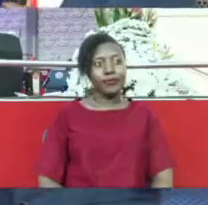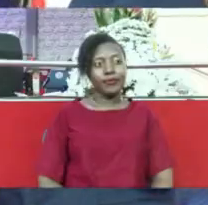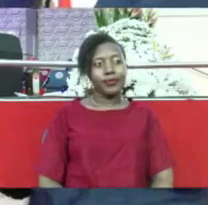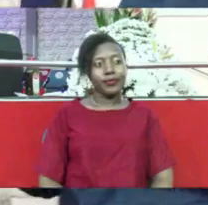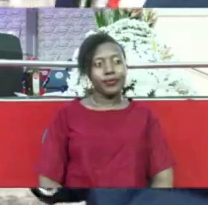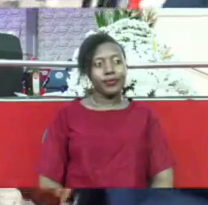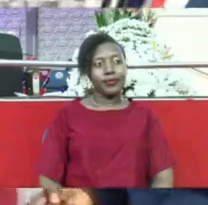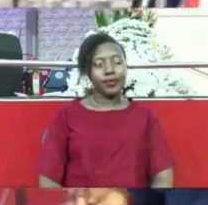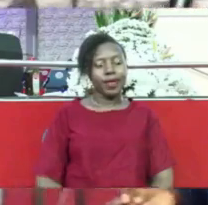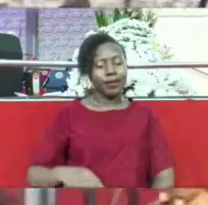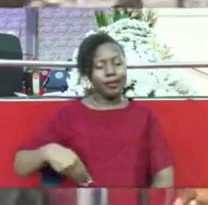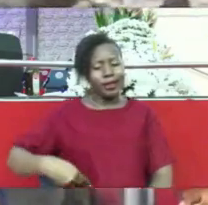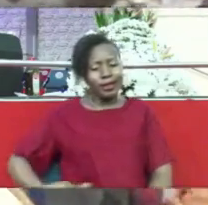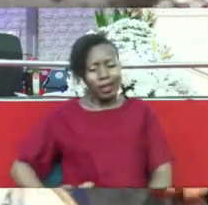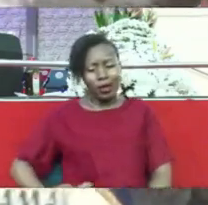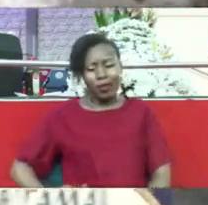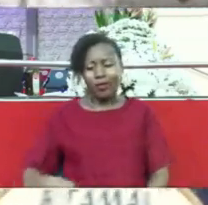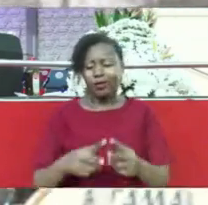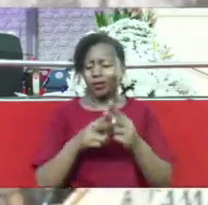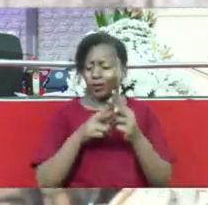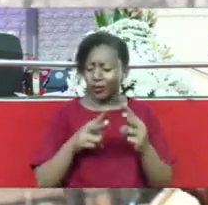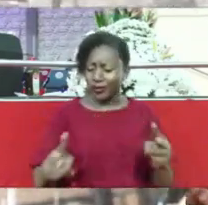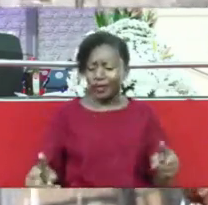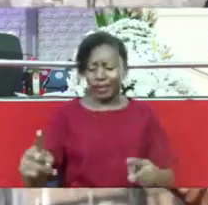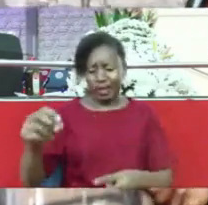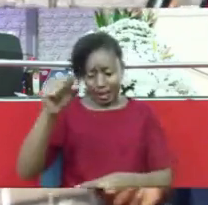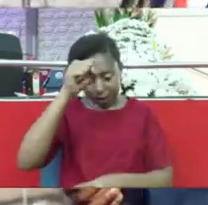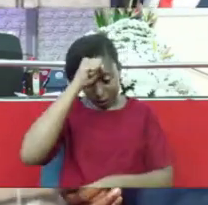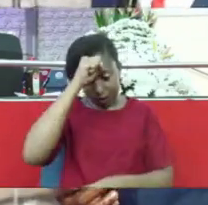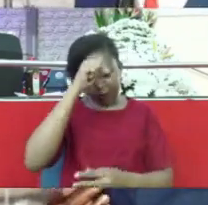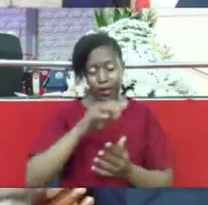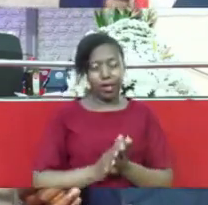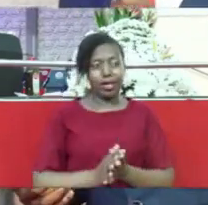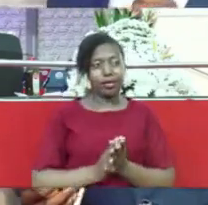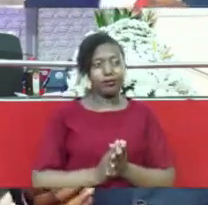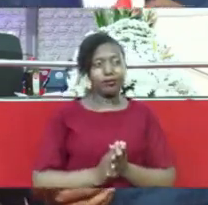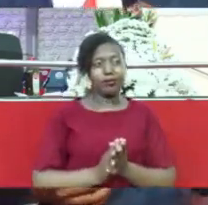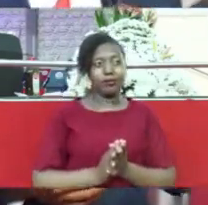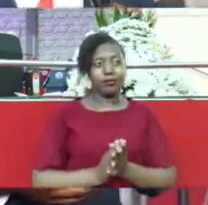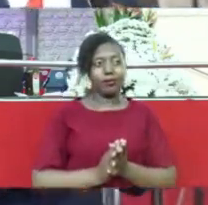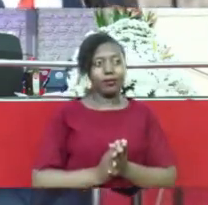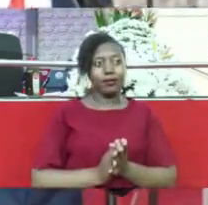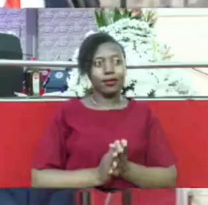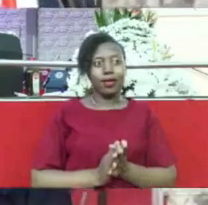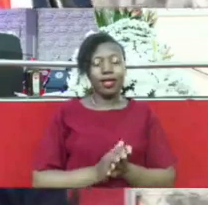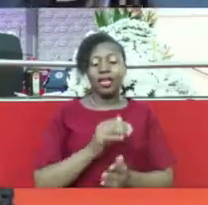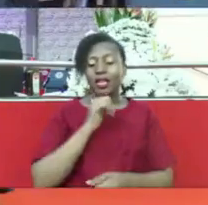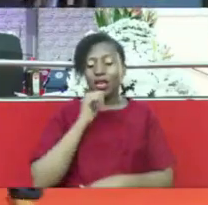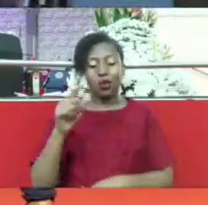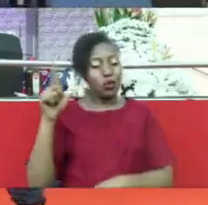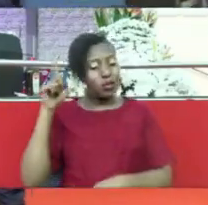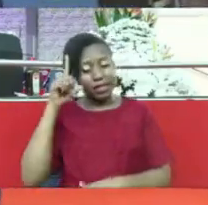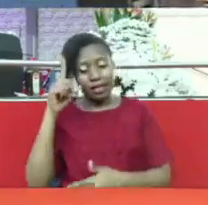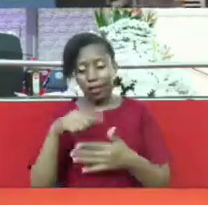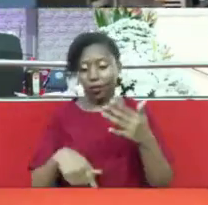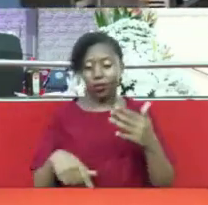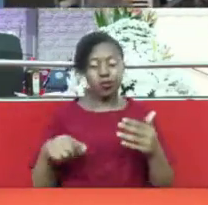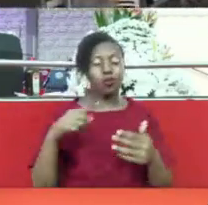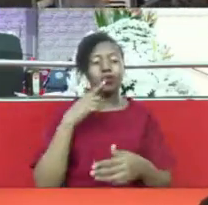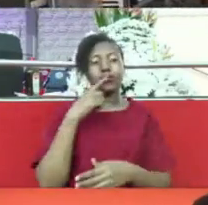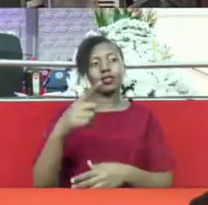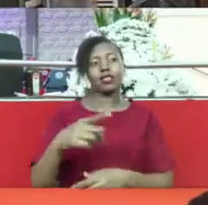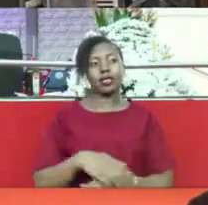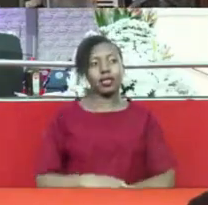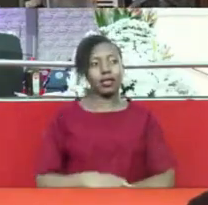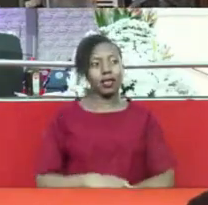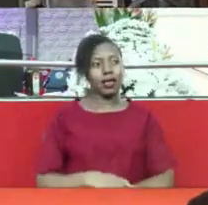He was so dumb. It is not recorded what he said. Have you ever seen a